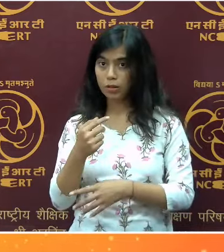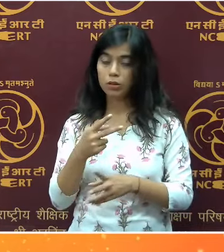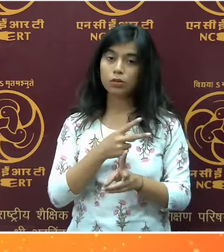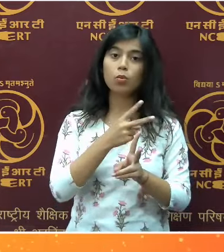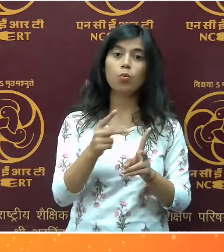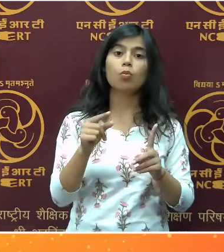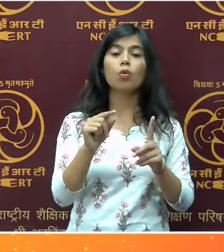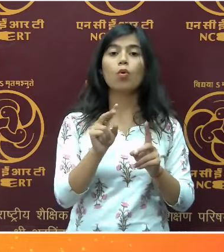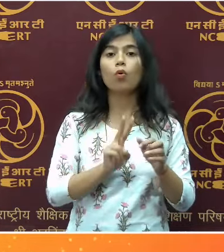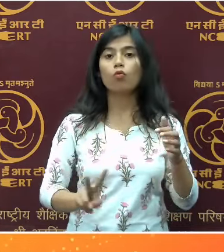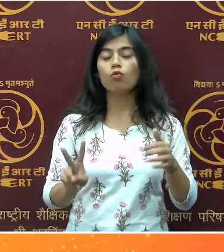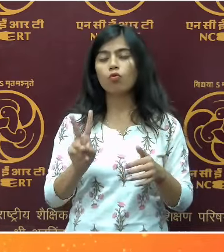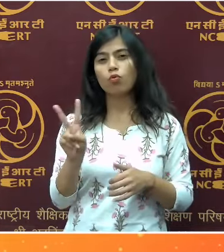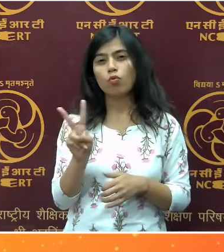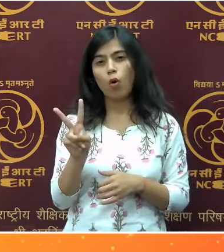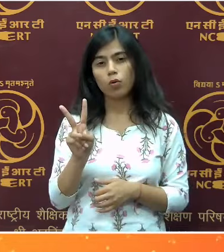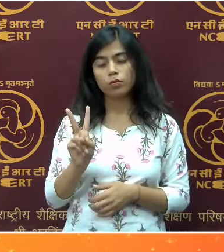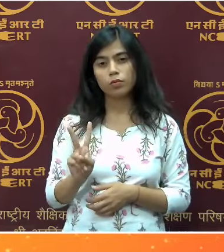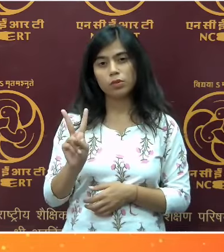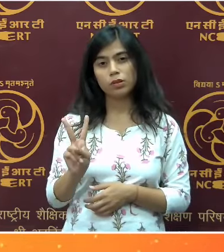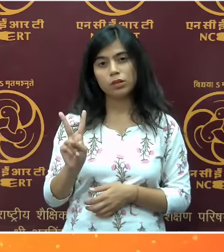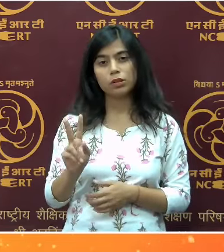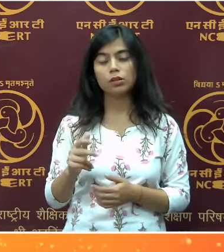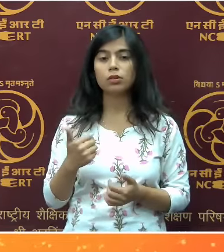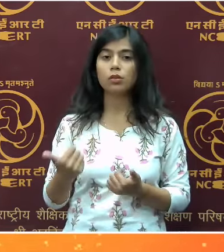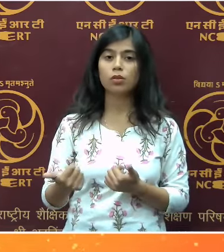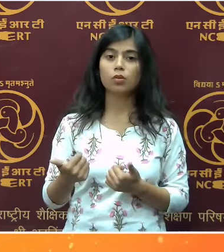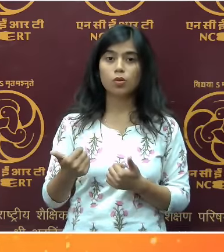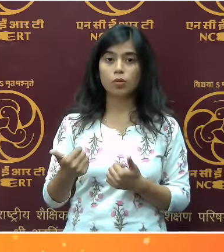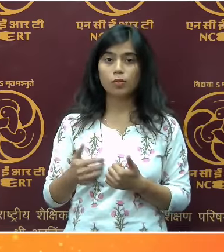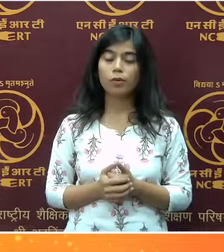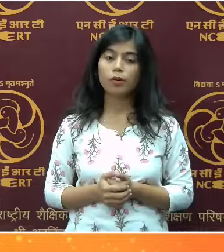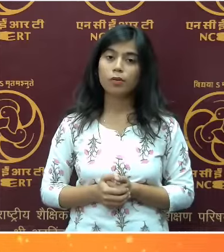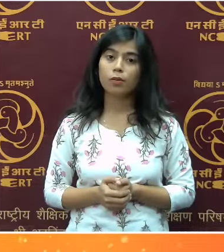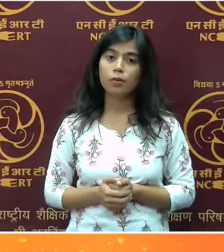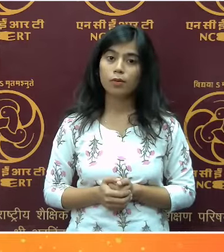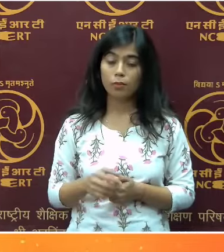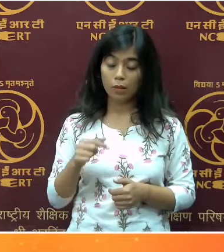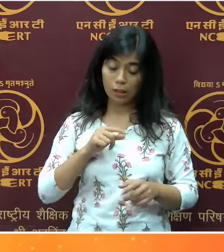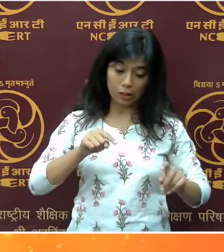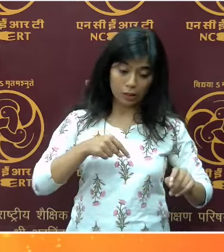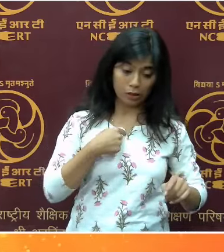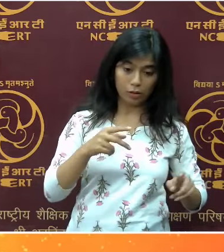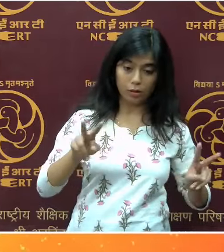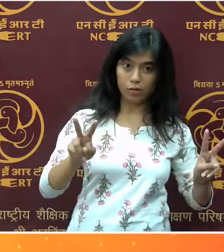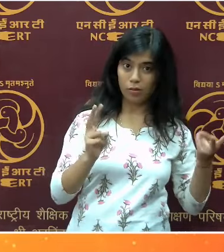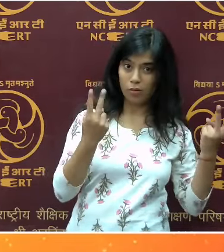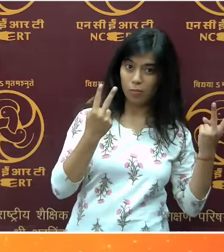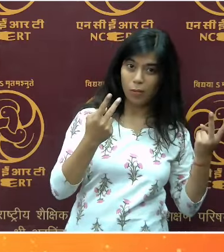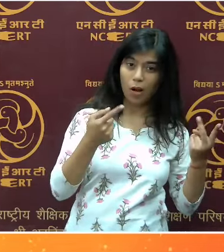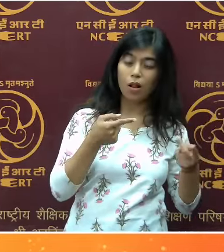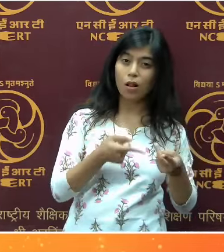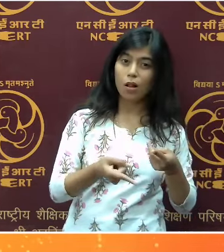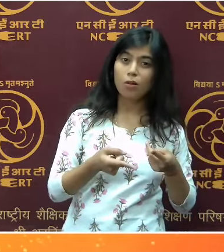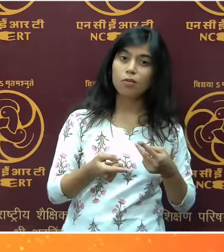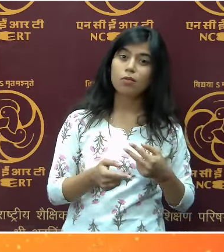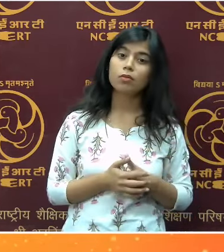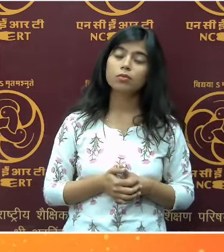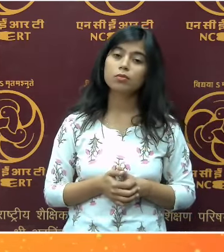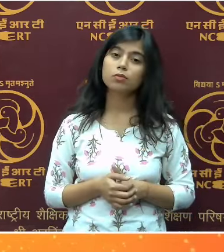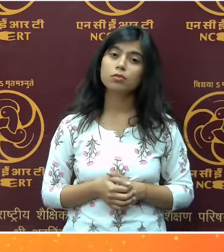voltage, given to the circuit is proportional to current. When I double, the current is also doubled. When